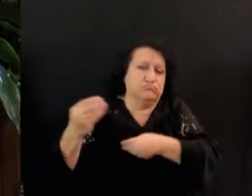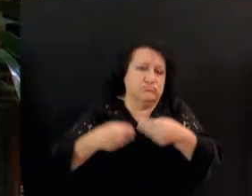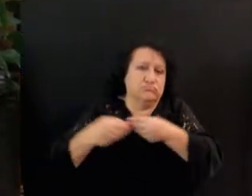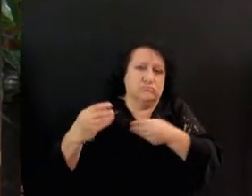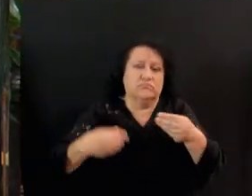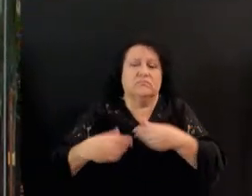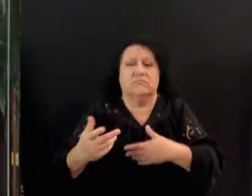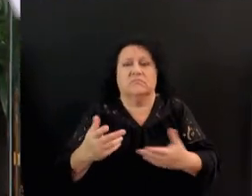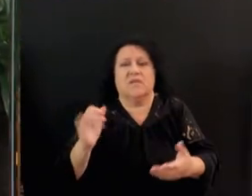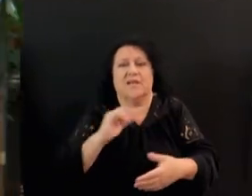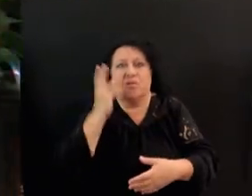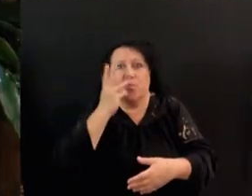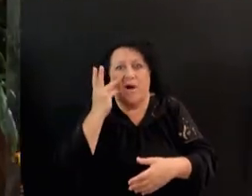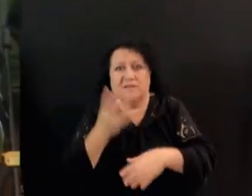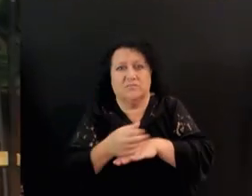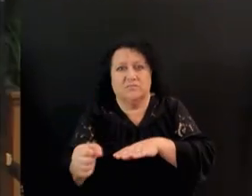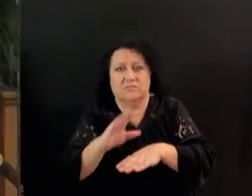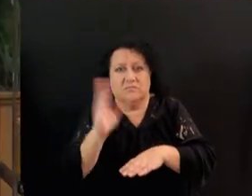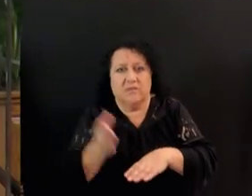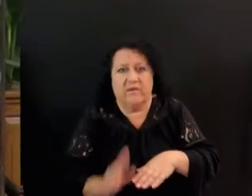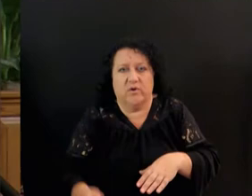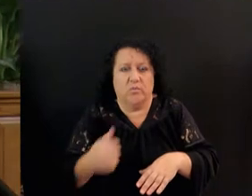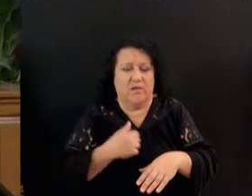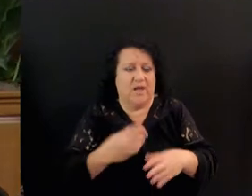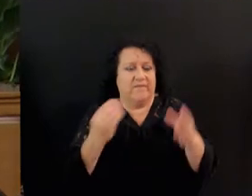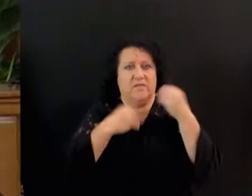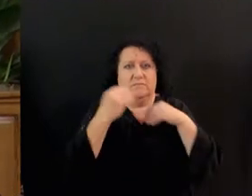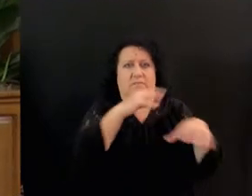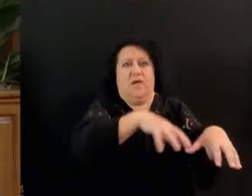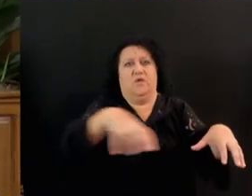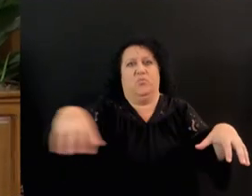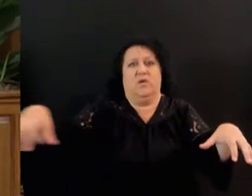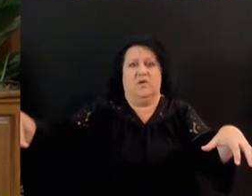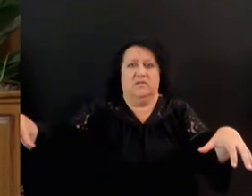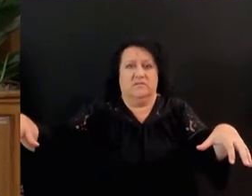out this banquet.